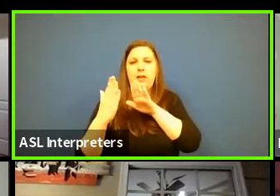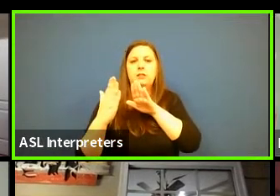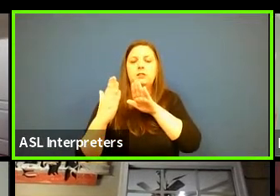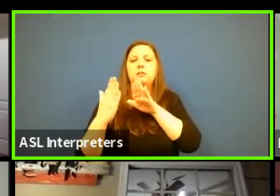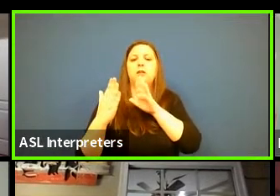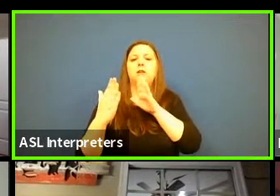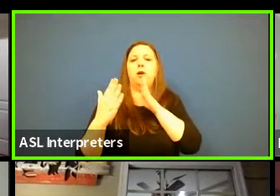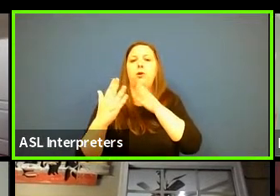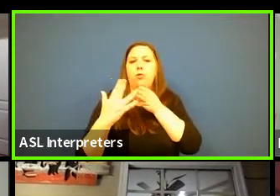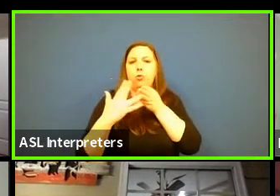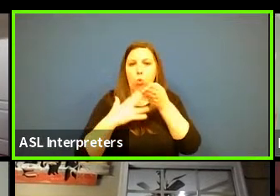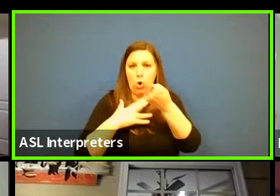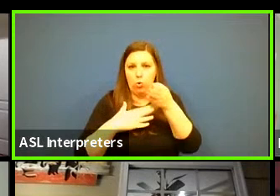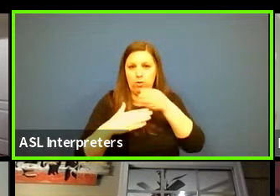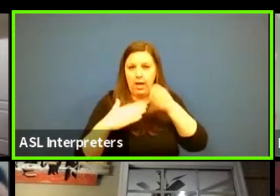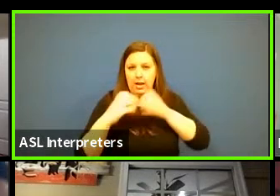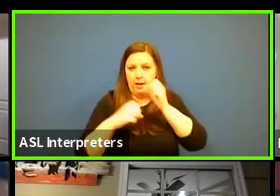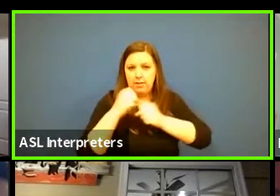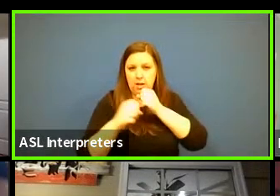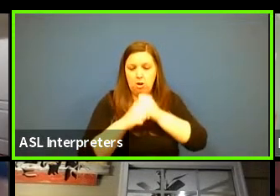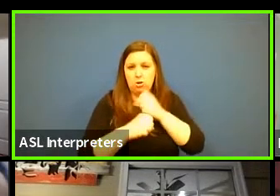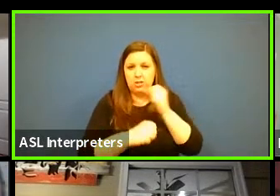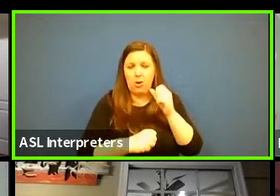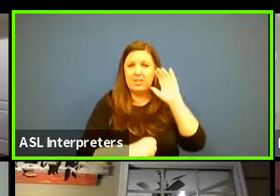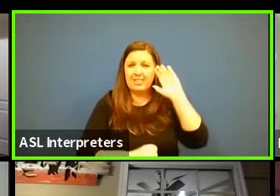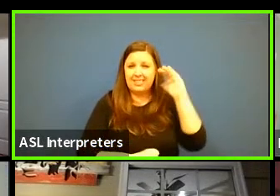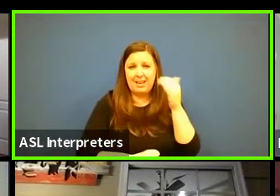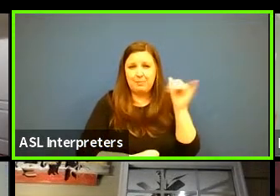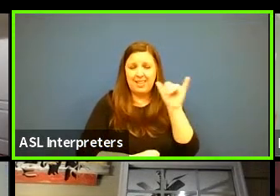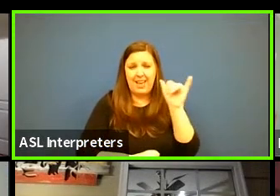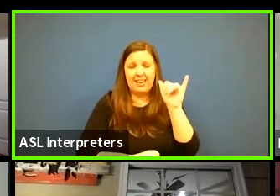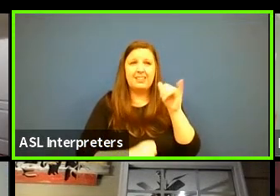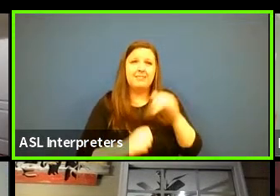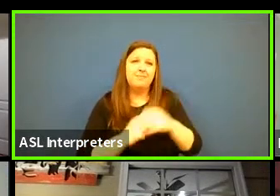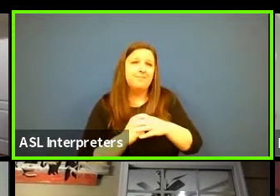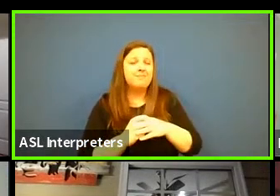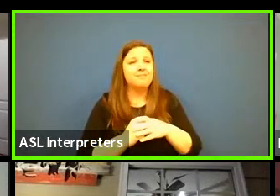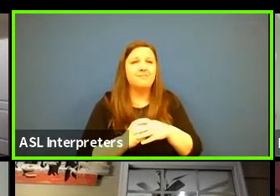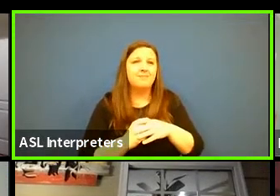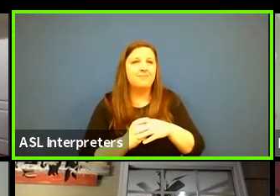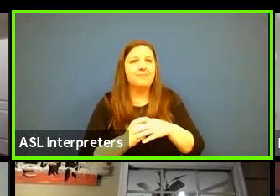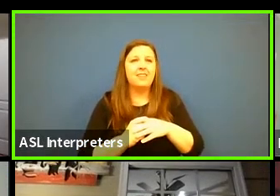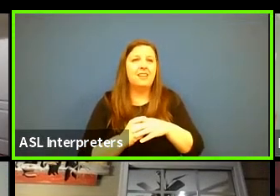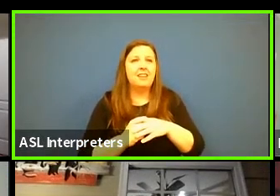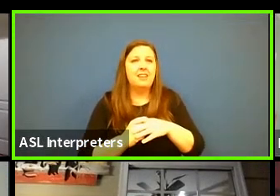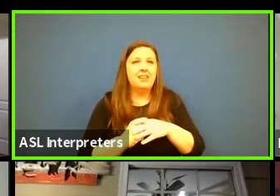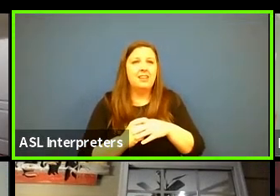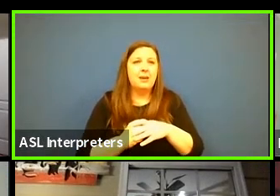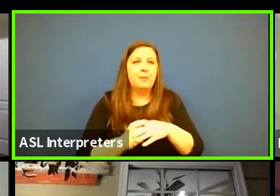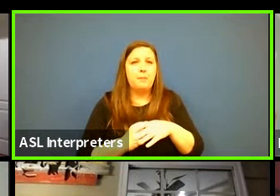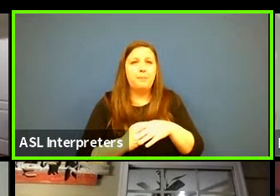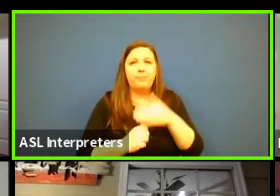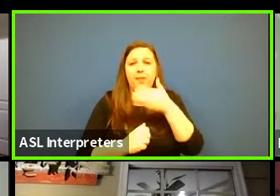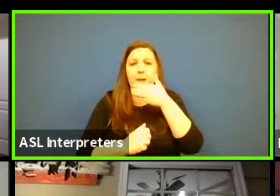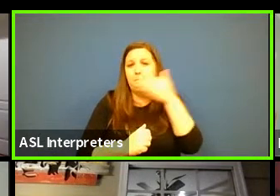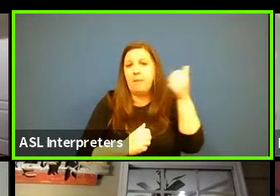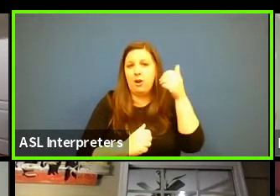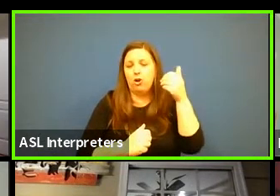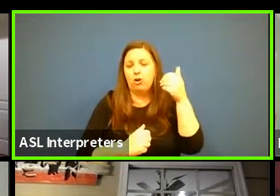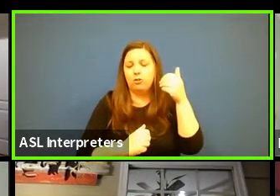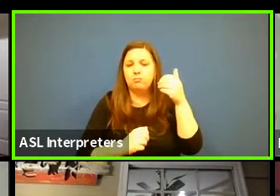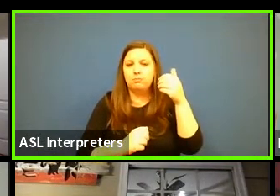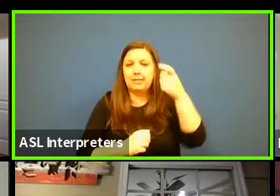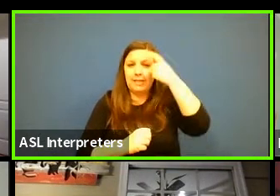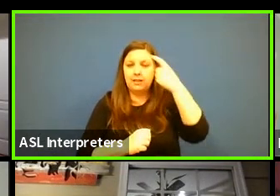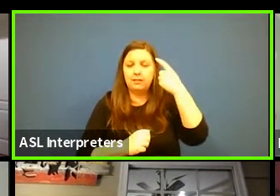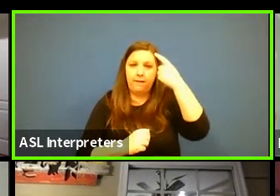so it seems like it would make the most sense then to stay virtual. Also, 2 of those members